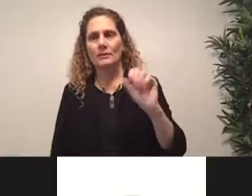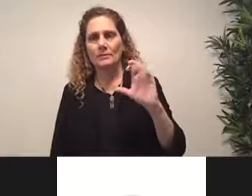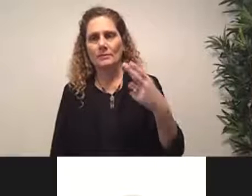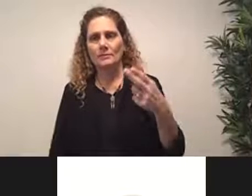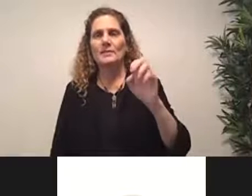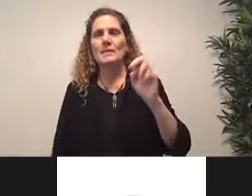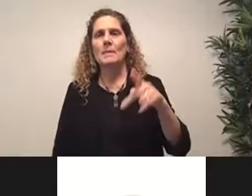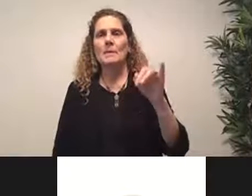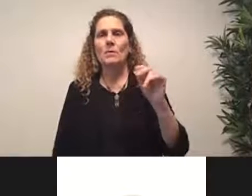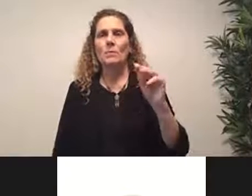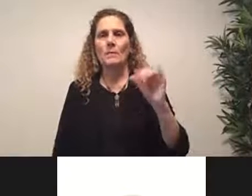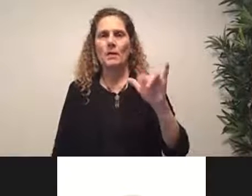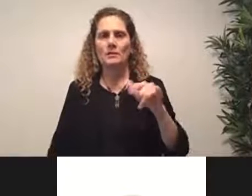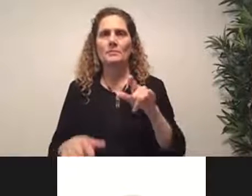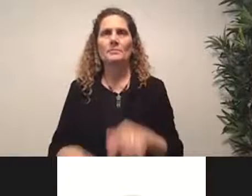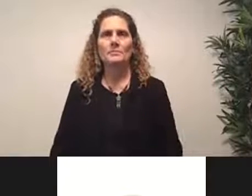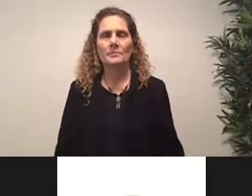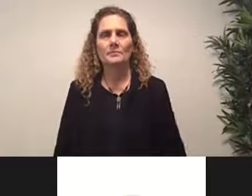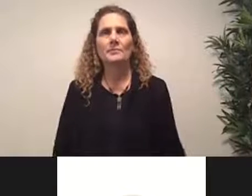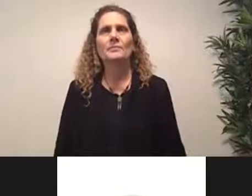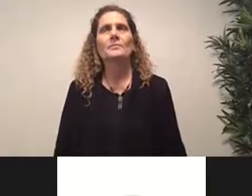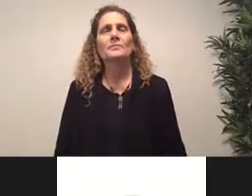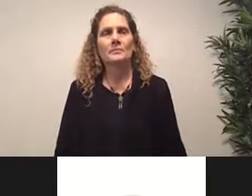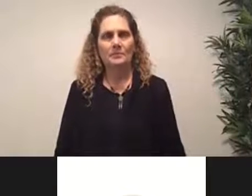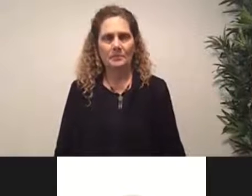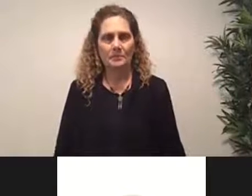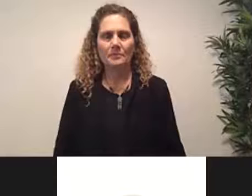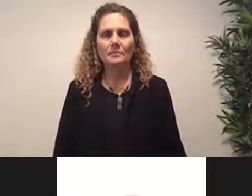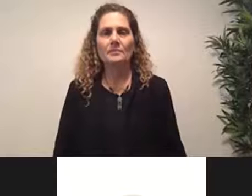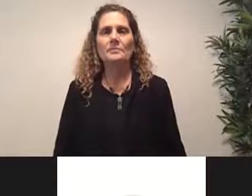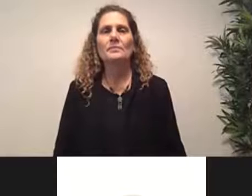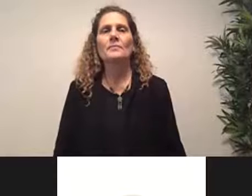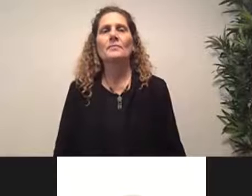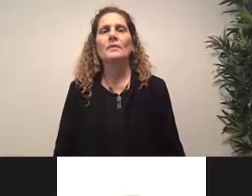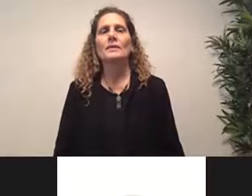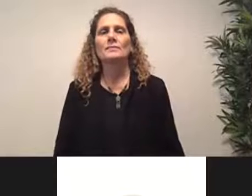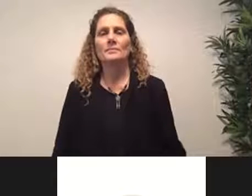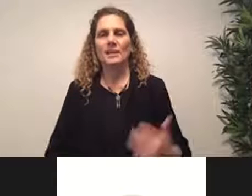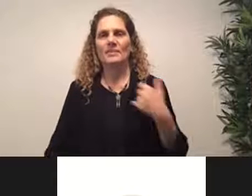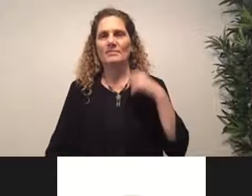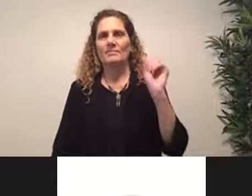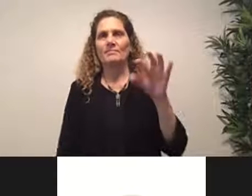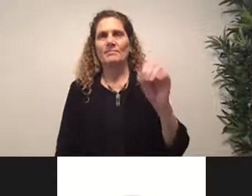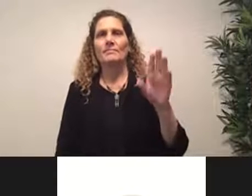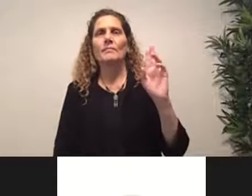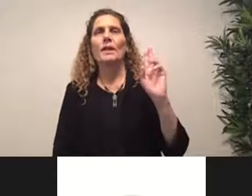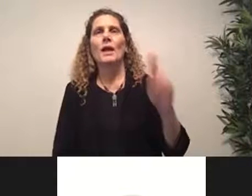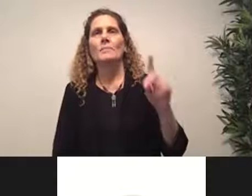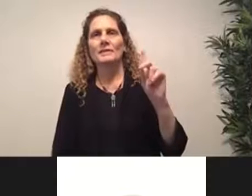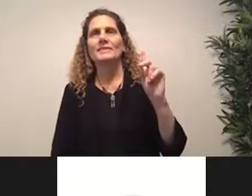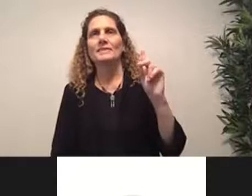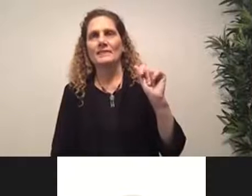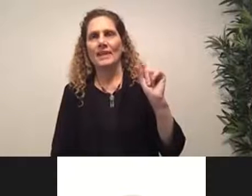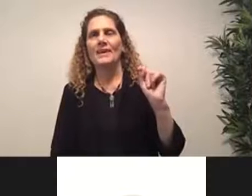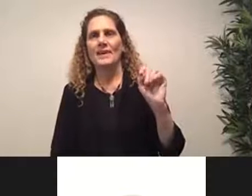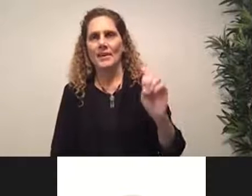the Epidemiology Intelligence Team. I'll start today, like I've started other previous weeks, talking about a few of the overarching themes that